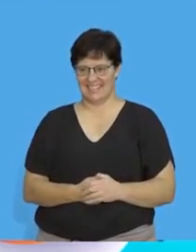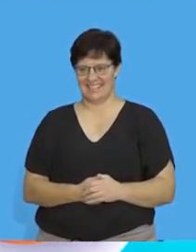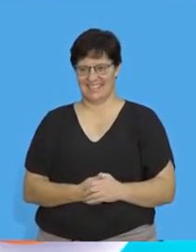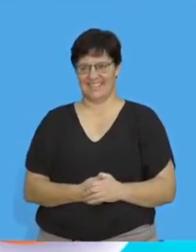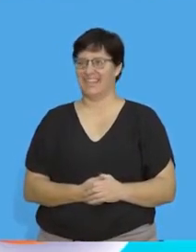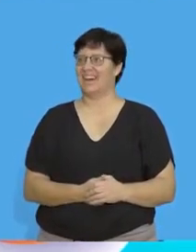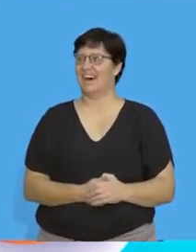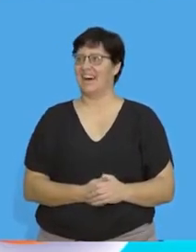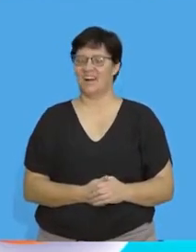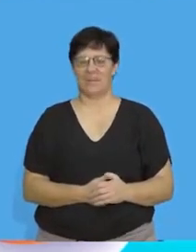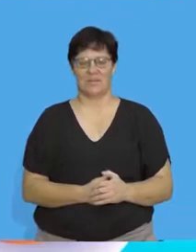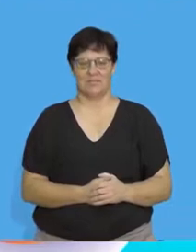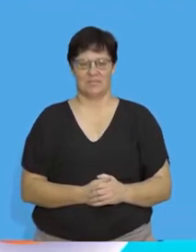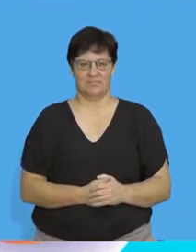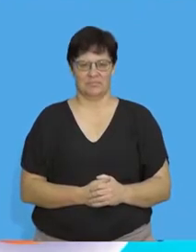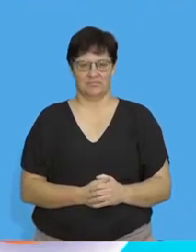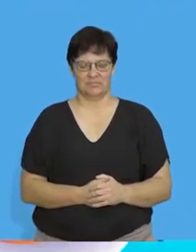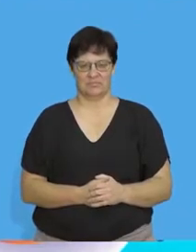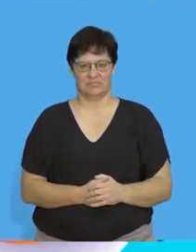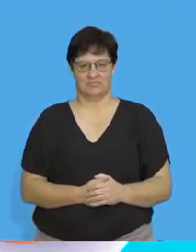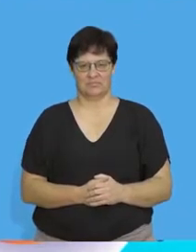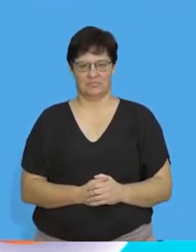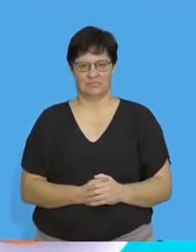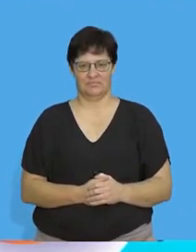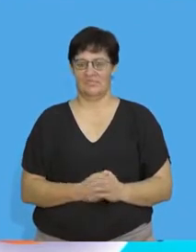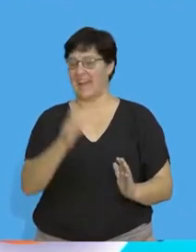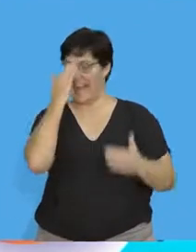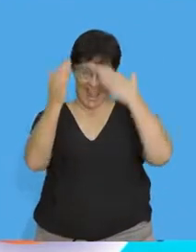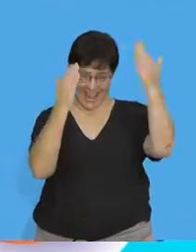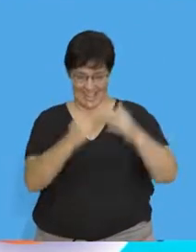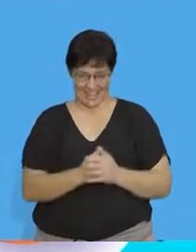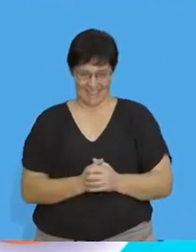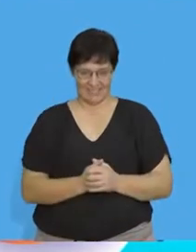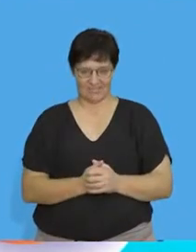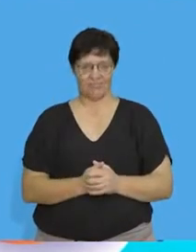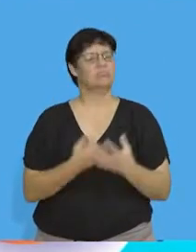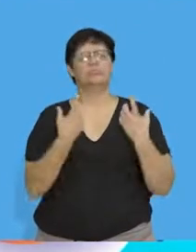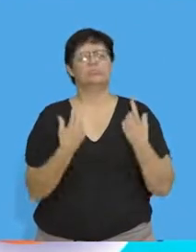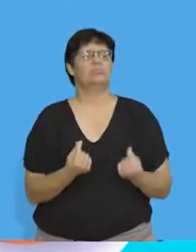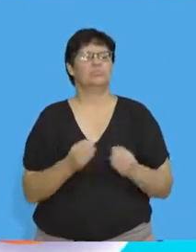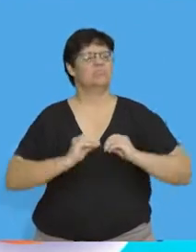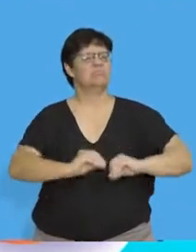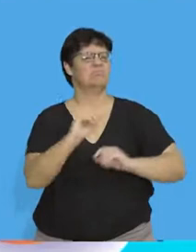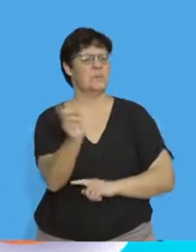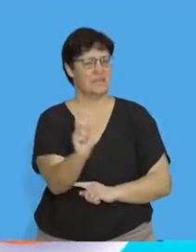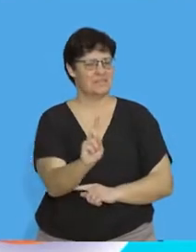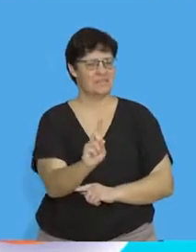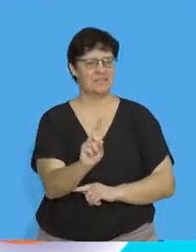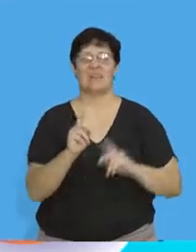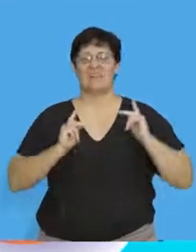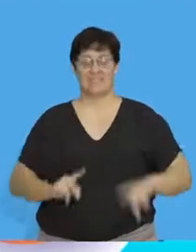looked at the directly proportional relationship, and now we're going to take a look at what it means when we say something